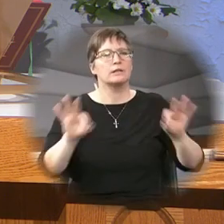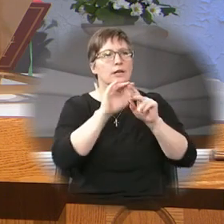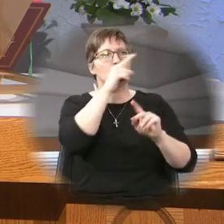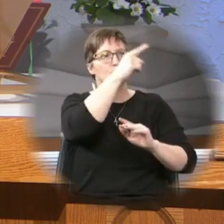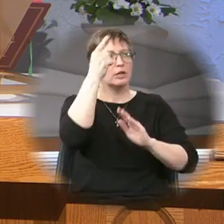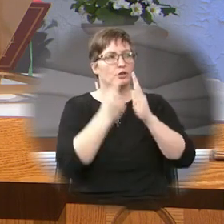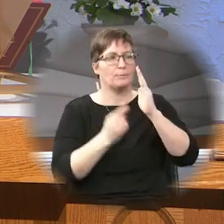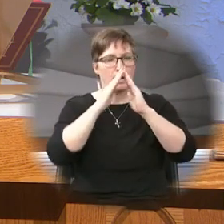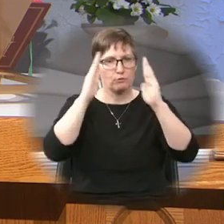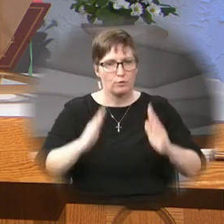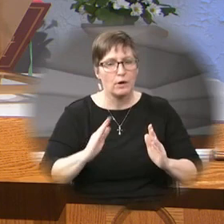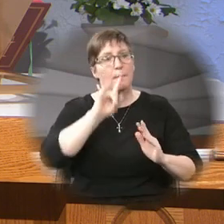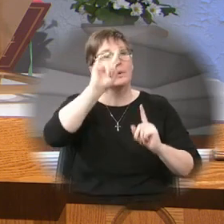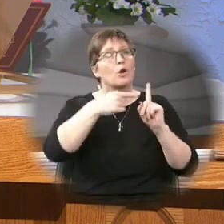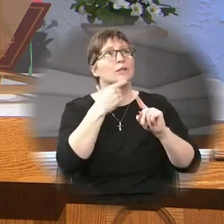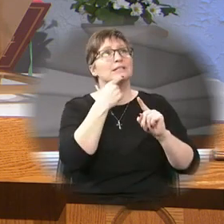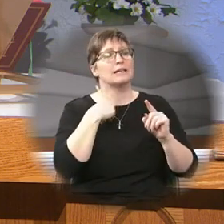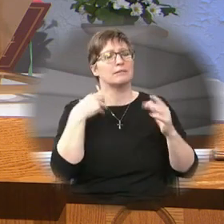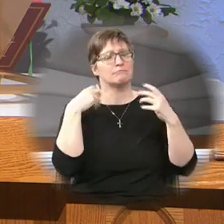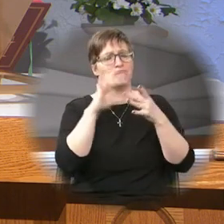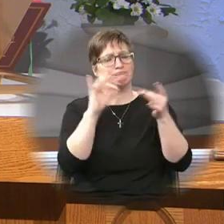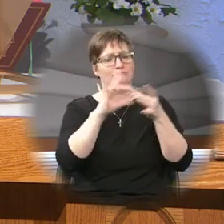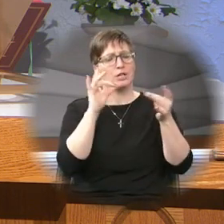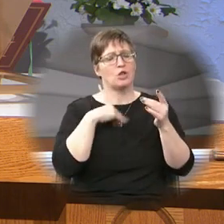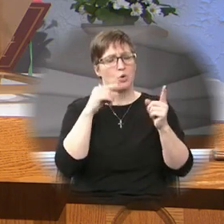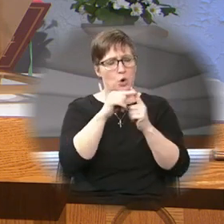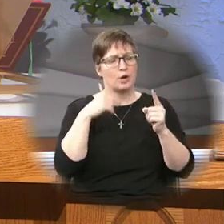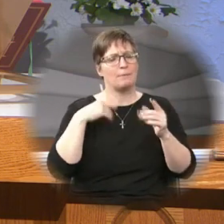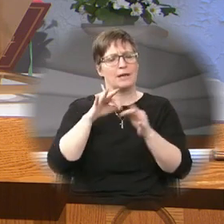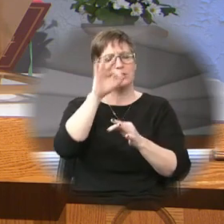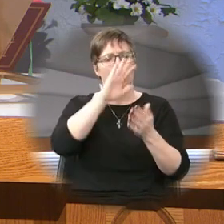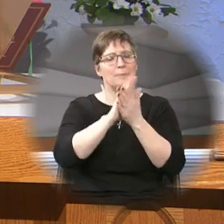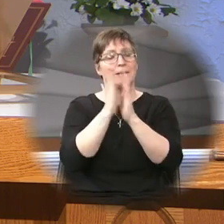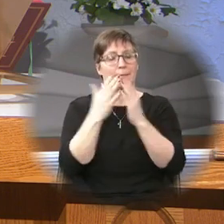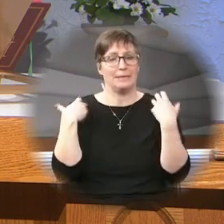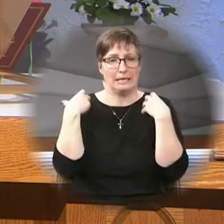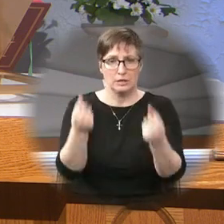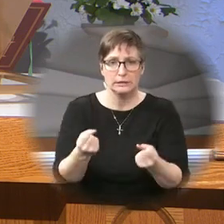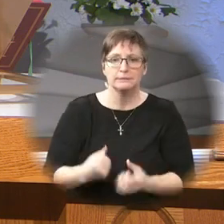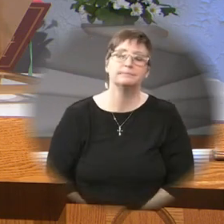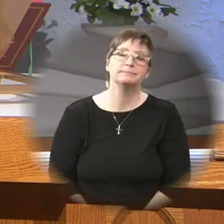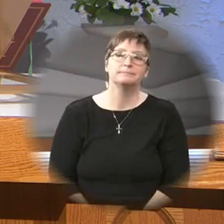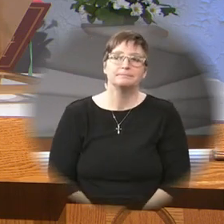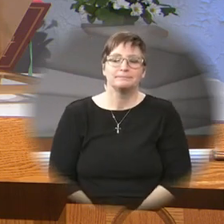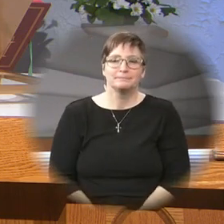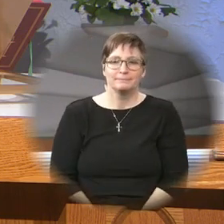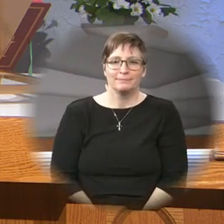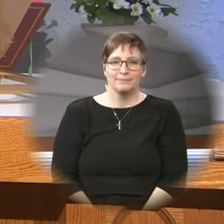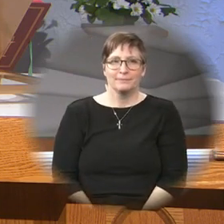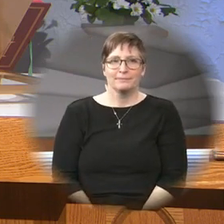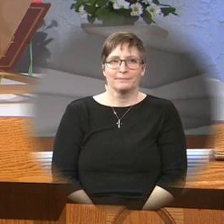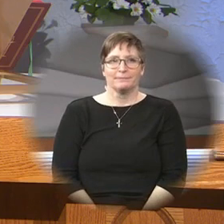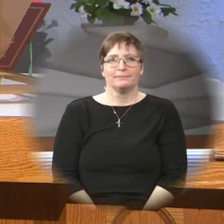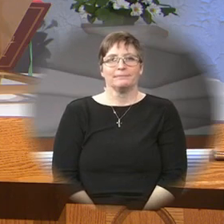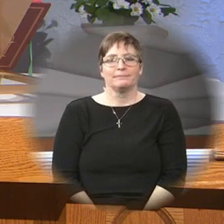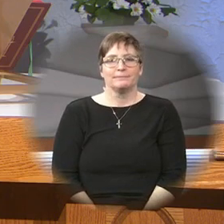I am not worthy that you should enter under my roof, but only say the word, and my soul shall be healed.